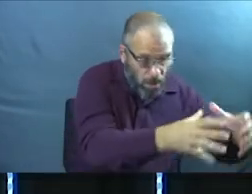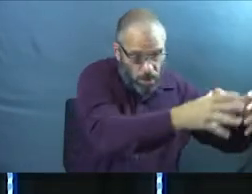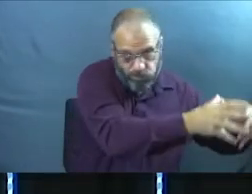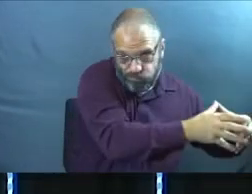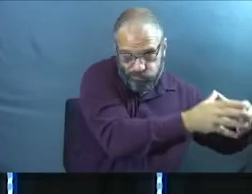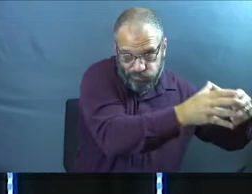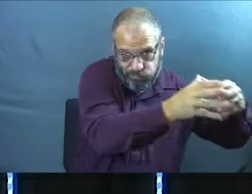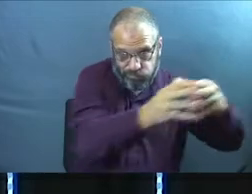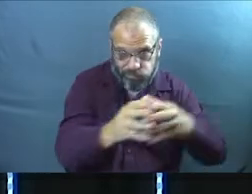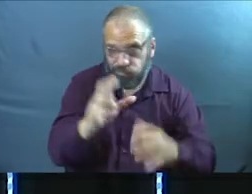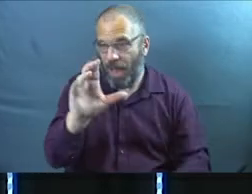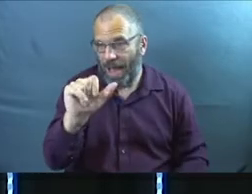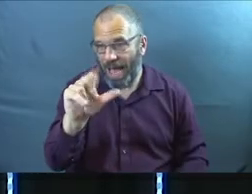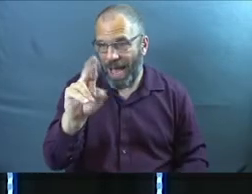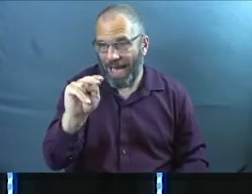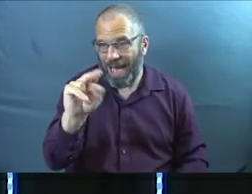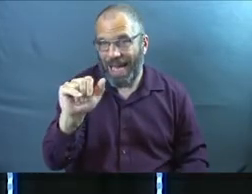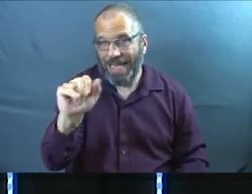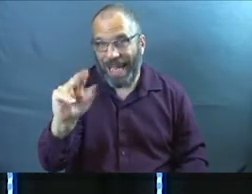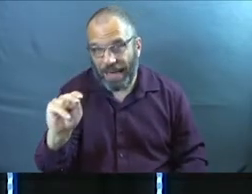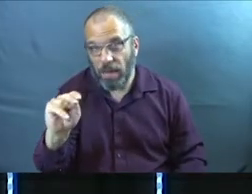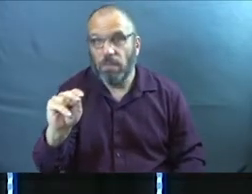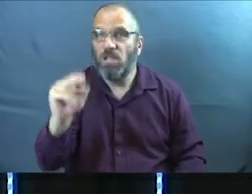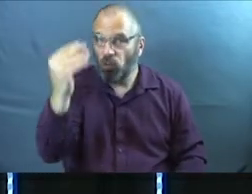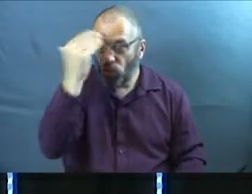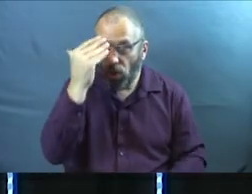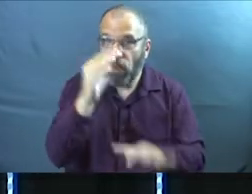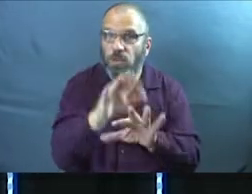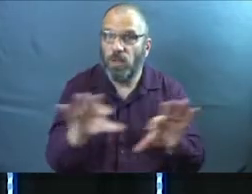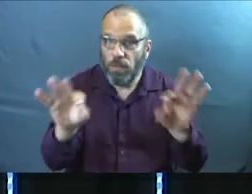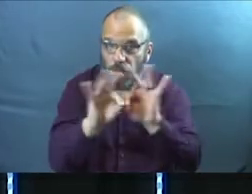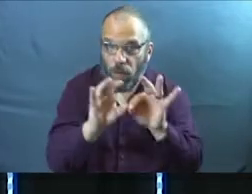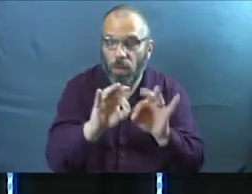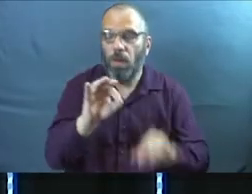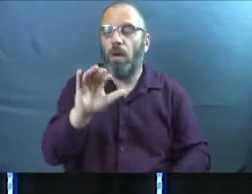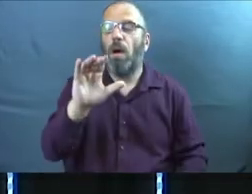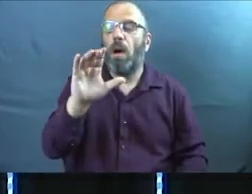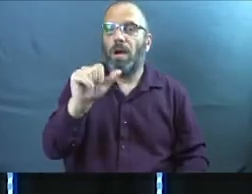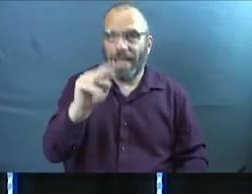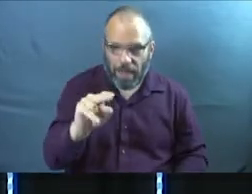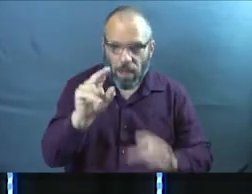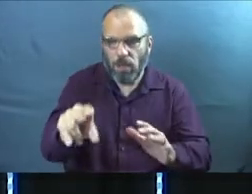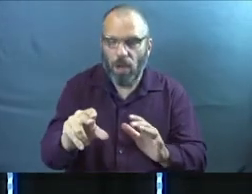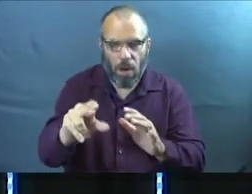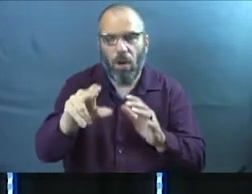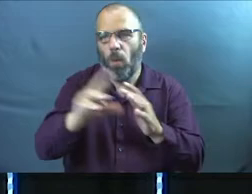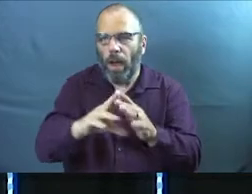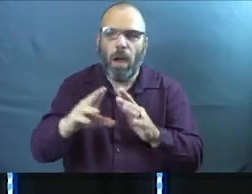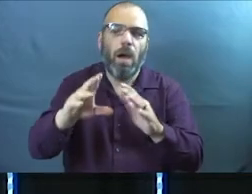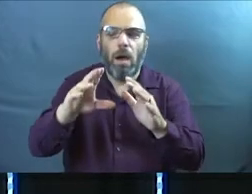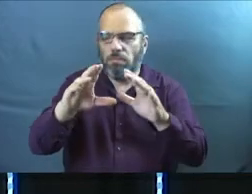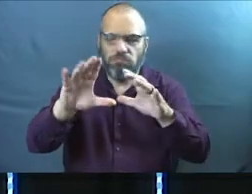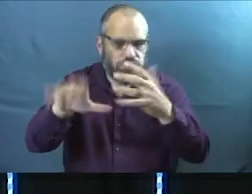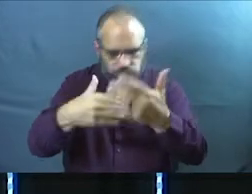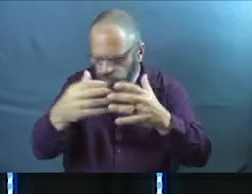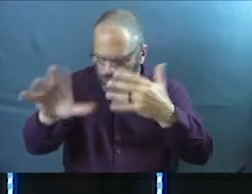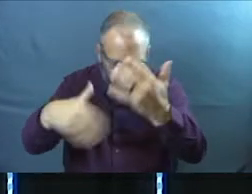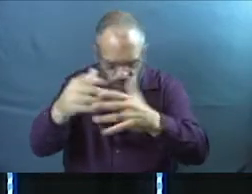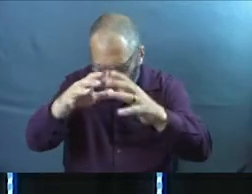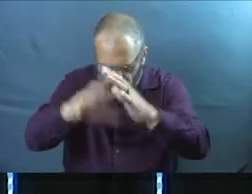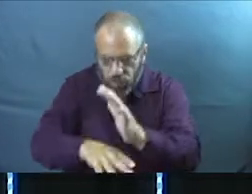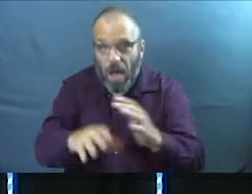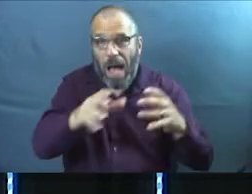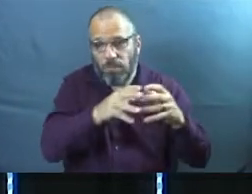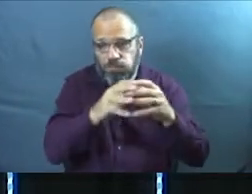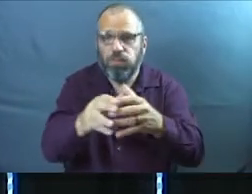to Canaan. And if you're a Bible student, you know why that's important. Like they go to the cave where Abraham was buried and they buried Jacob there. And it's this whole thing. And then they